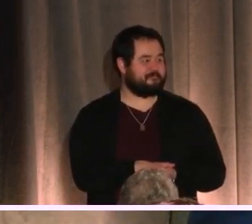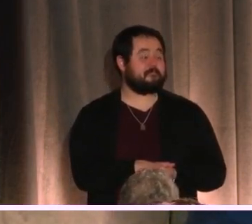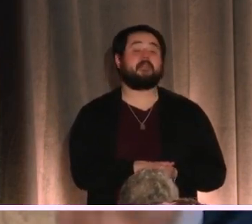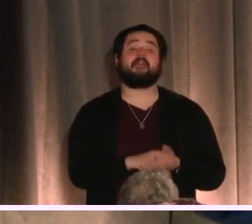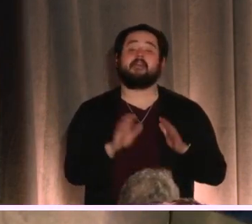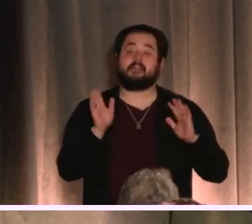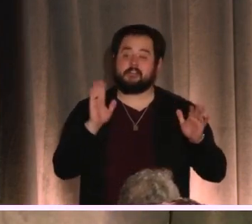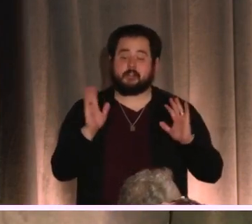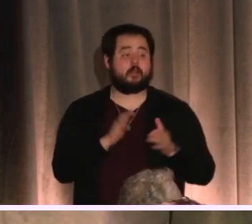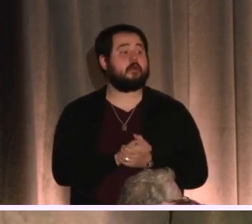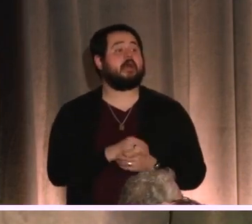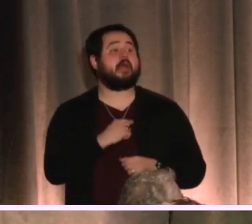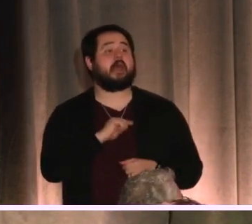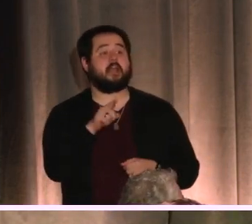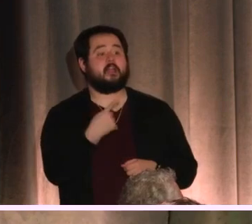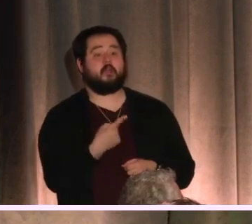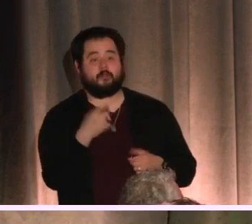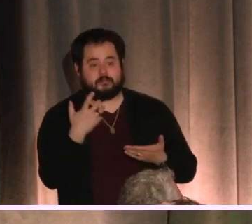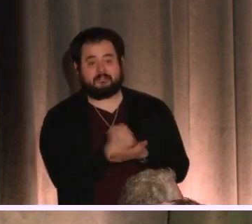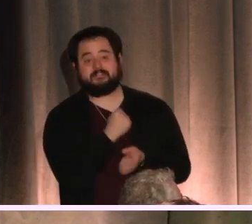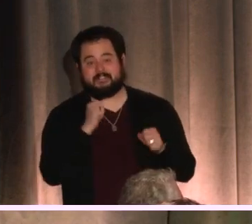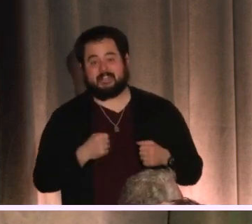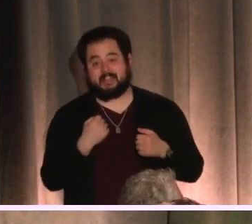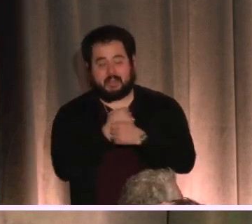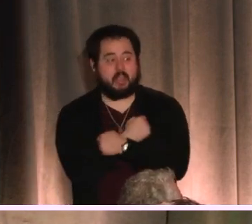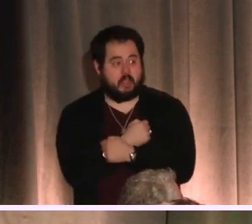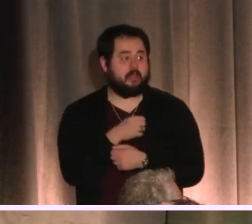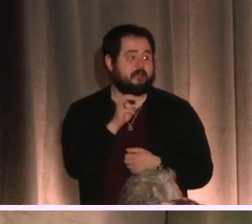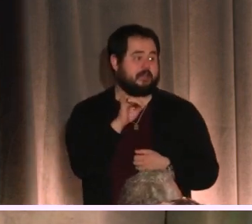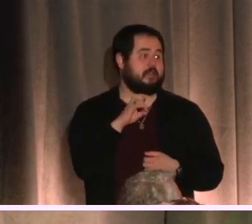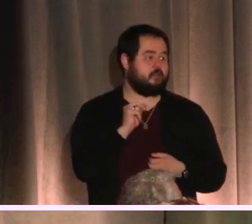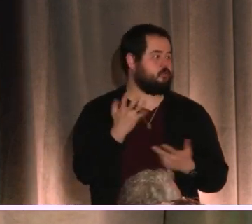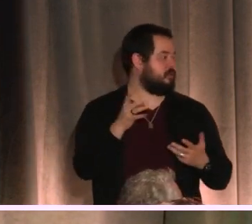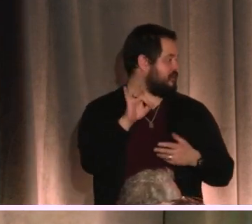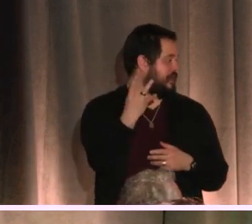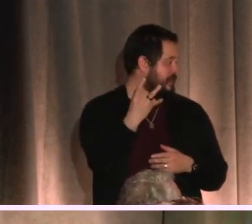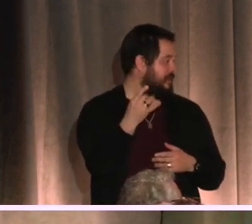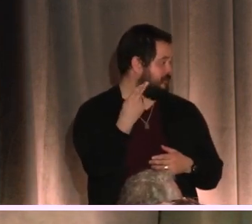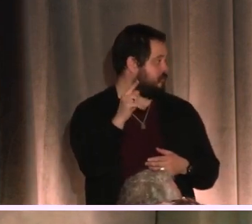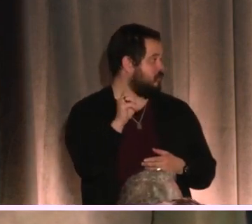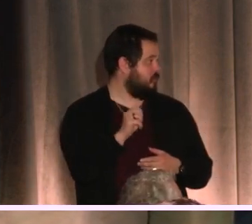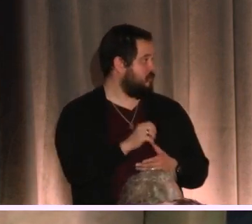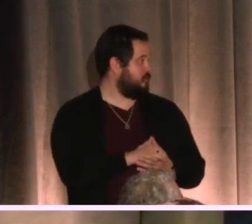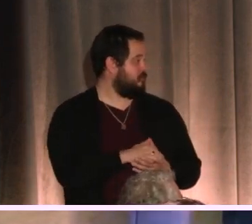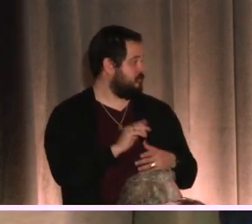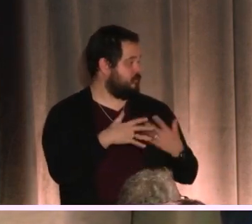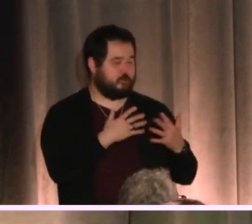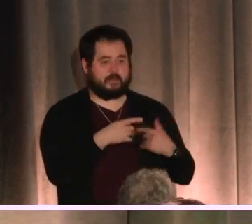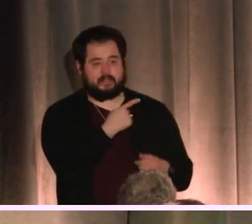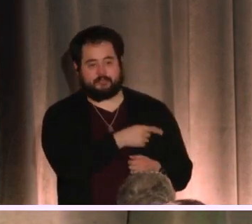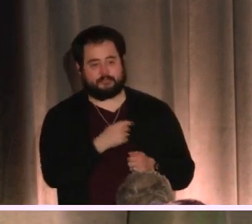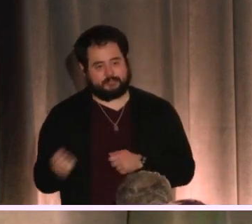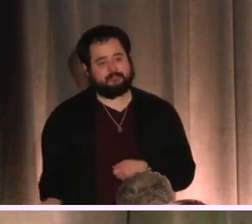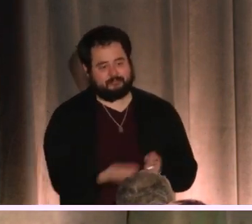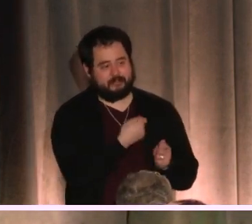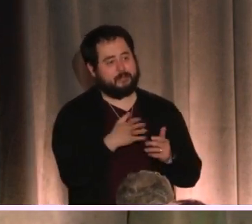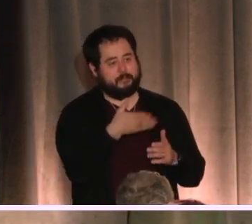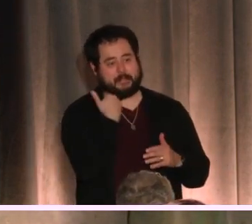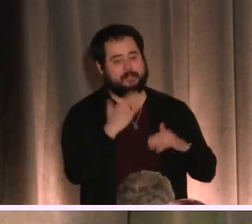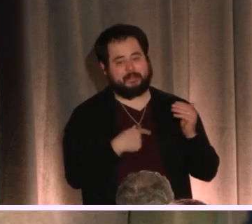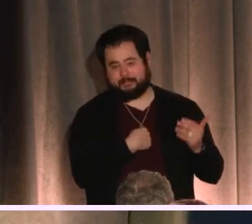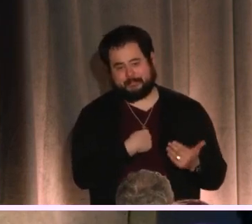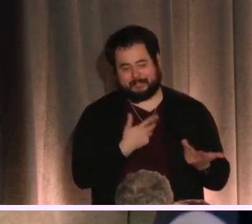Hi. I usually only get to hug her at the Erin, 8th hole at the golf outing when she outdrives me every